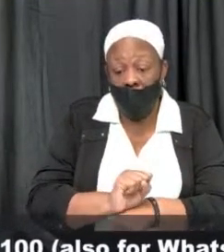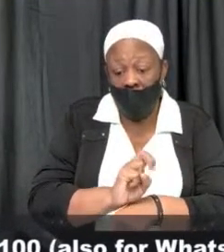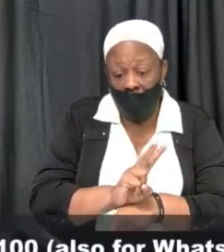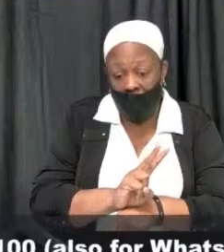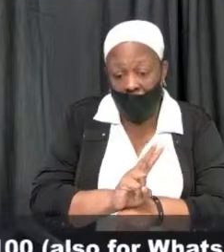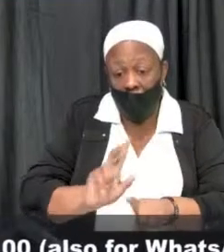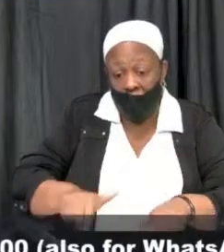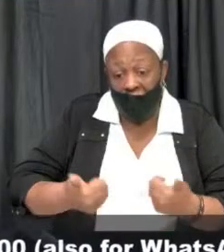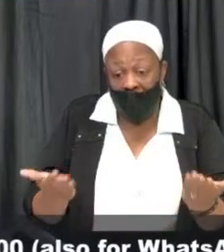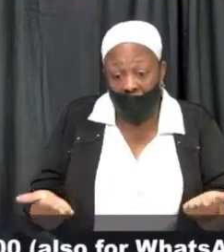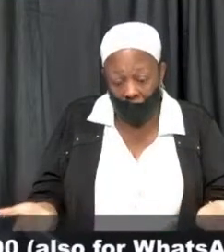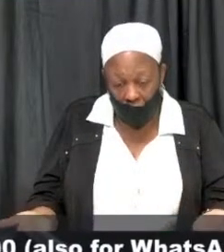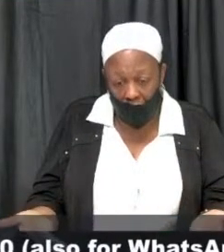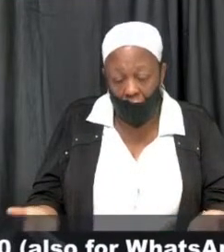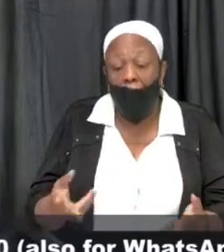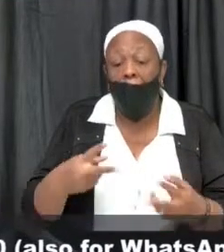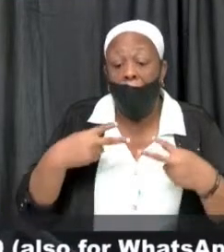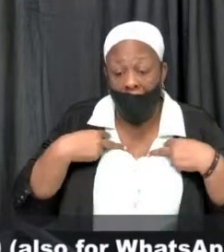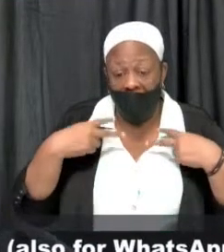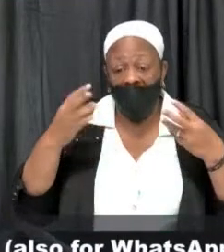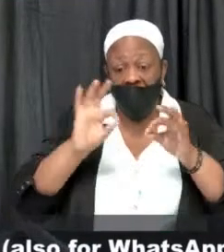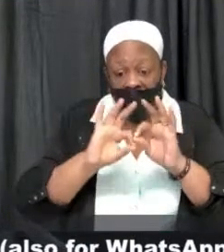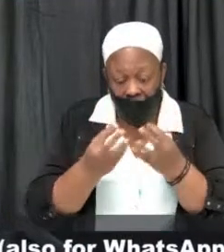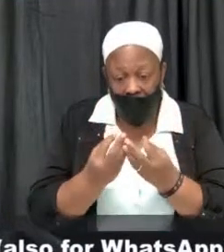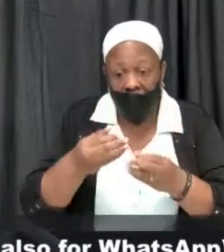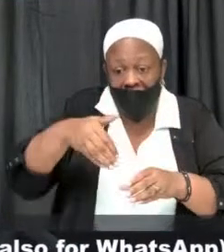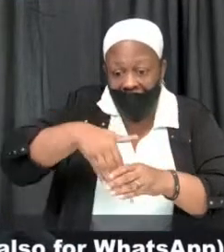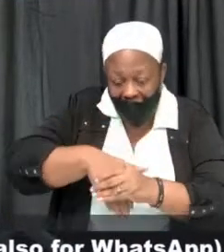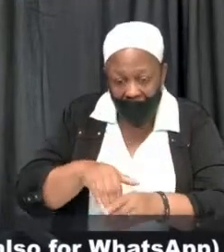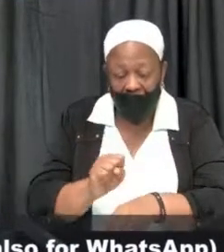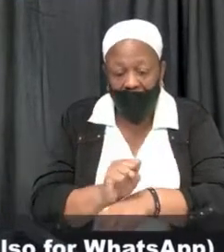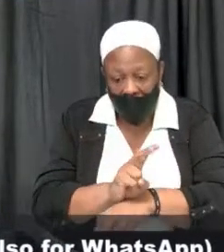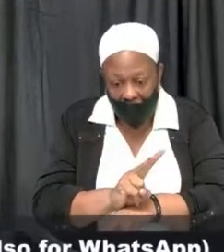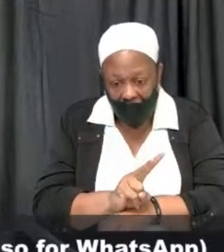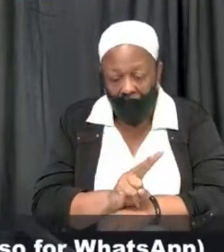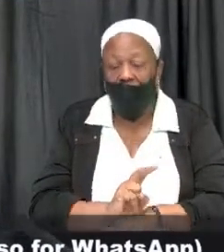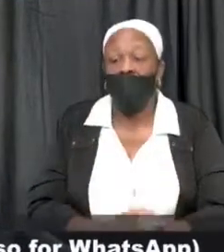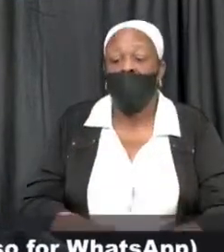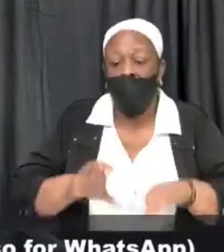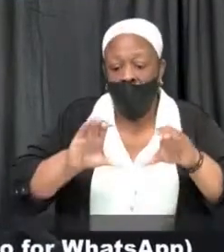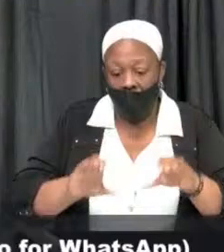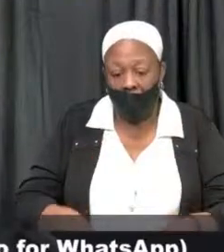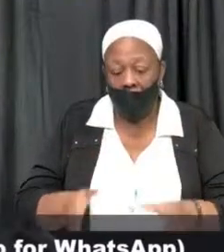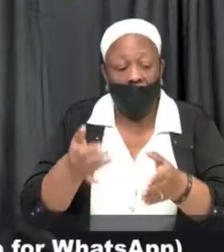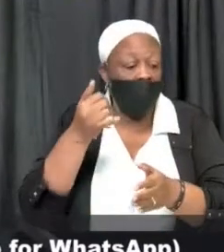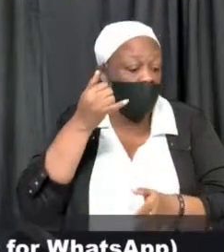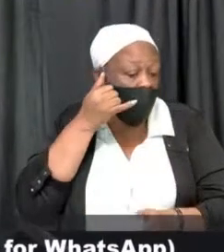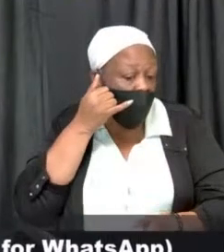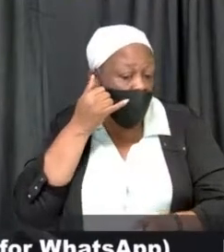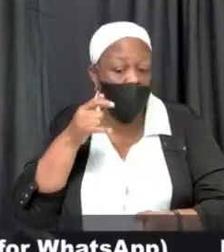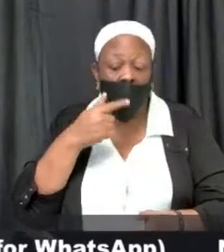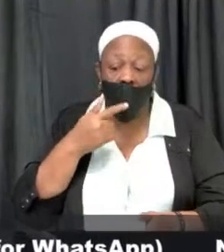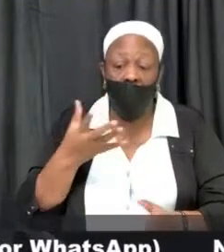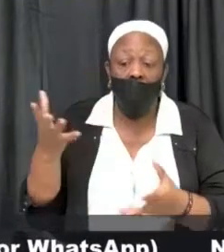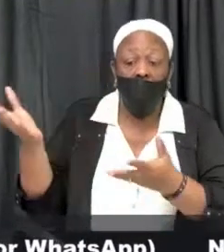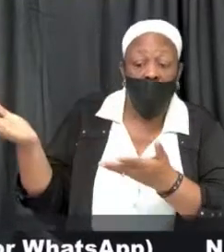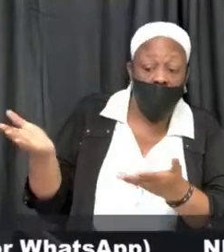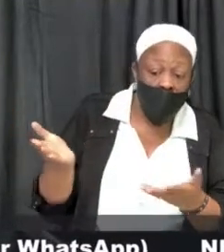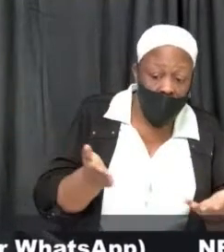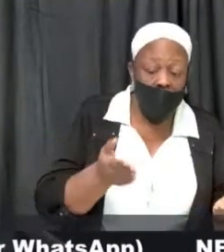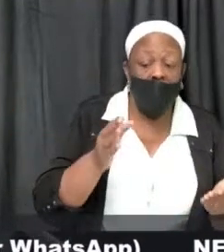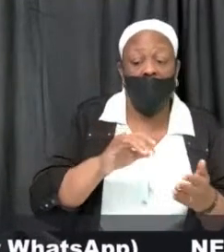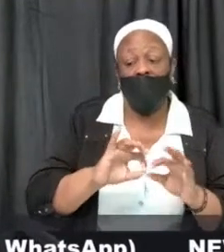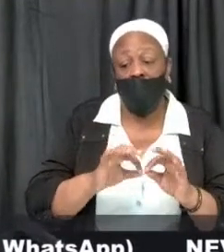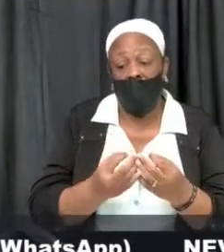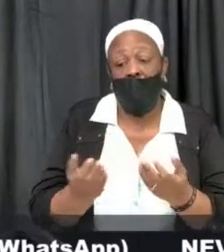Nevis. We are asking you to register your interest with NEMO or the Permanent